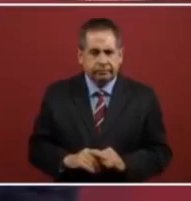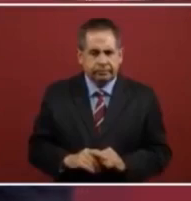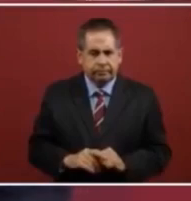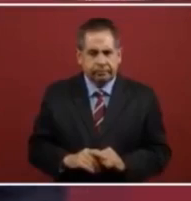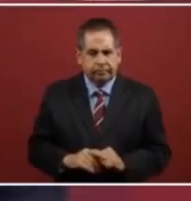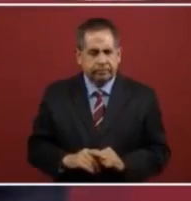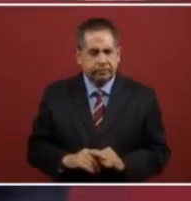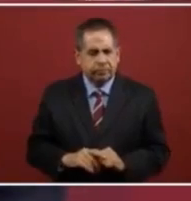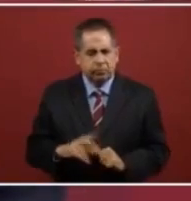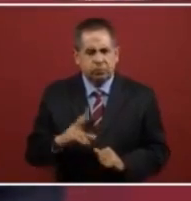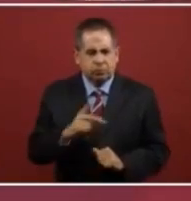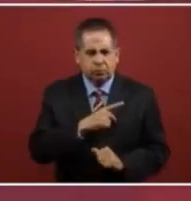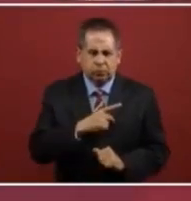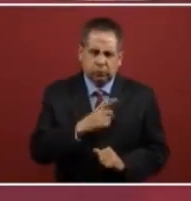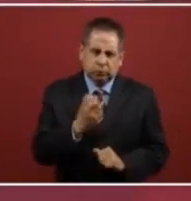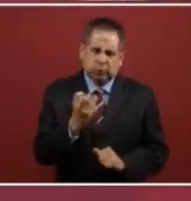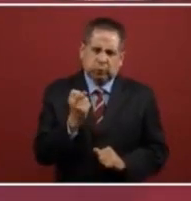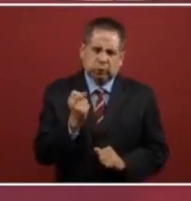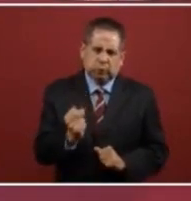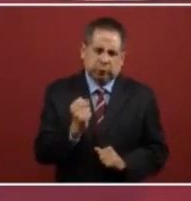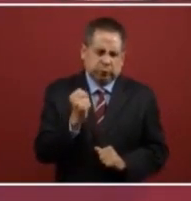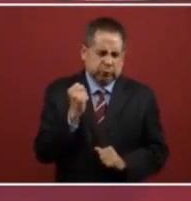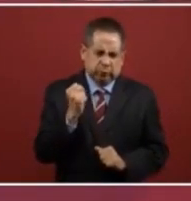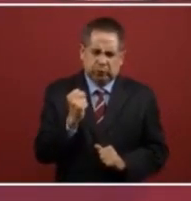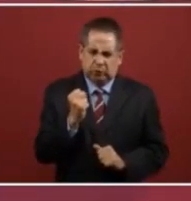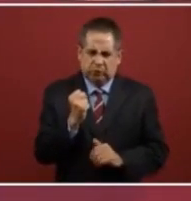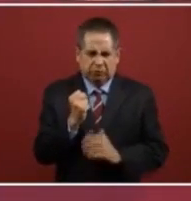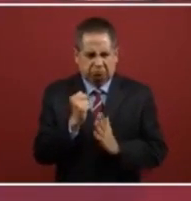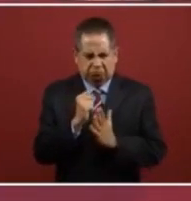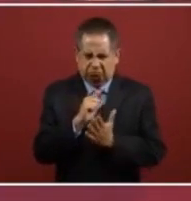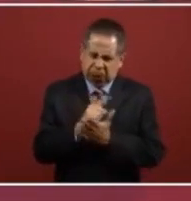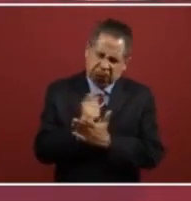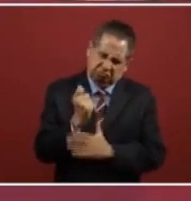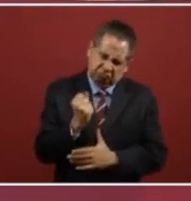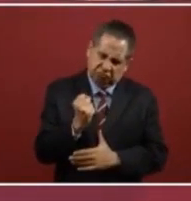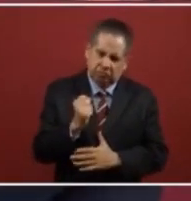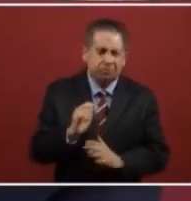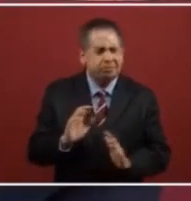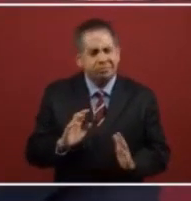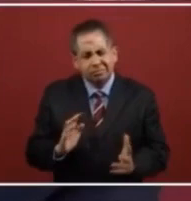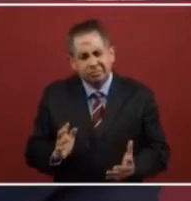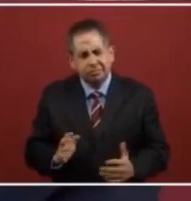ser tan rígidos. We don't need to be so rigid.